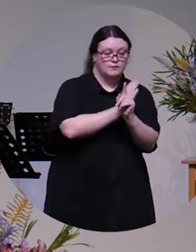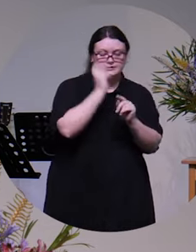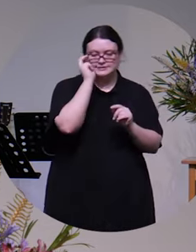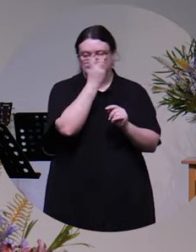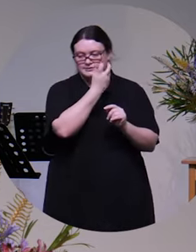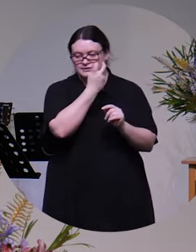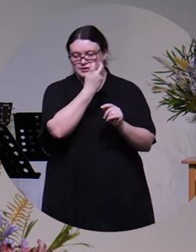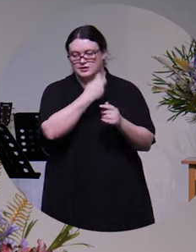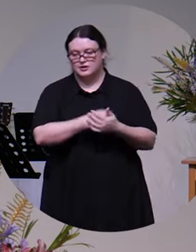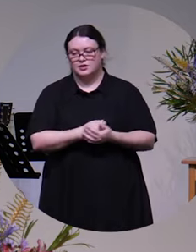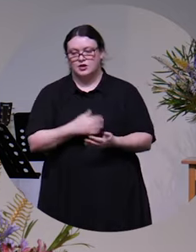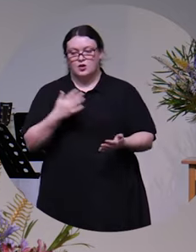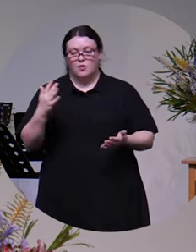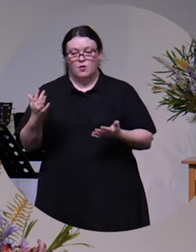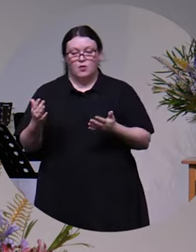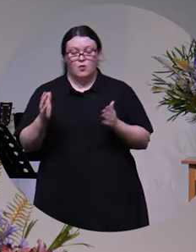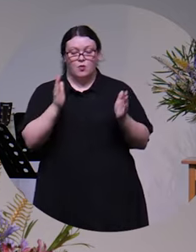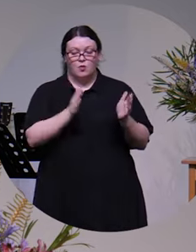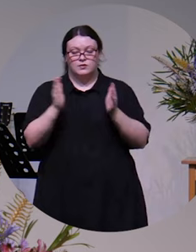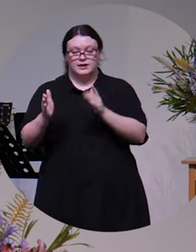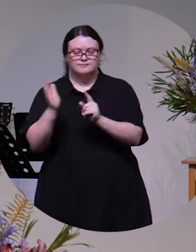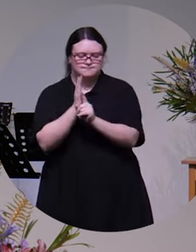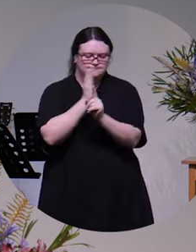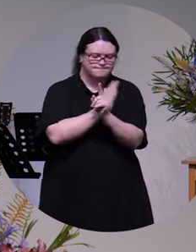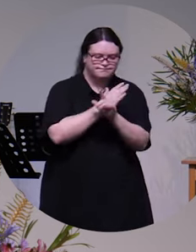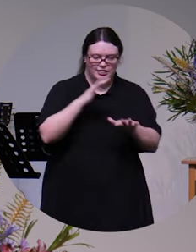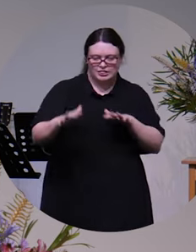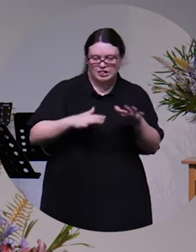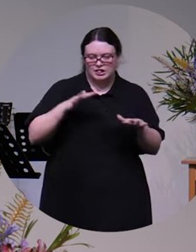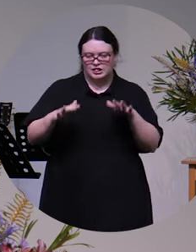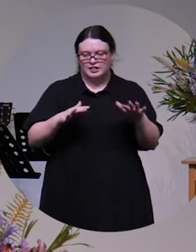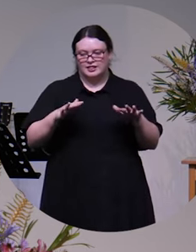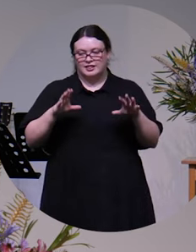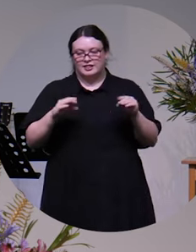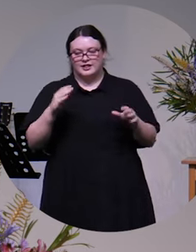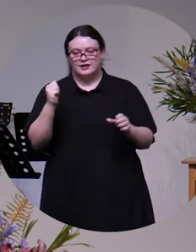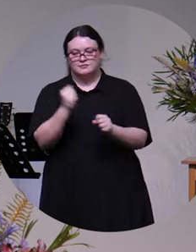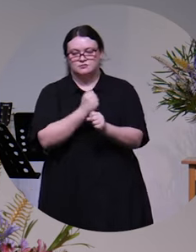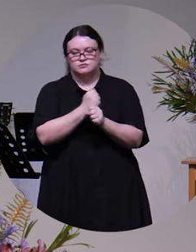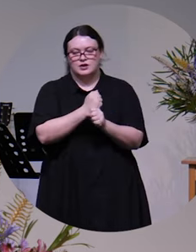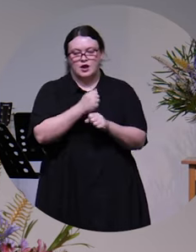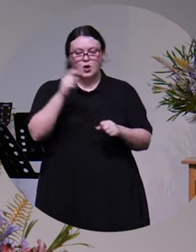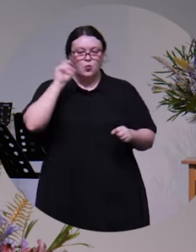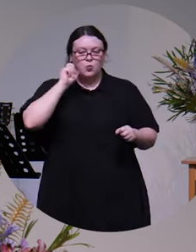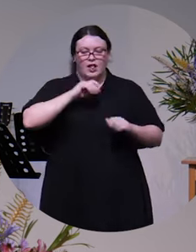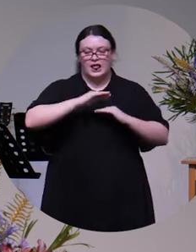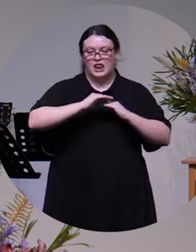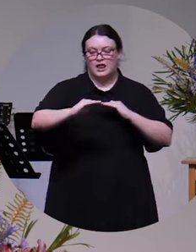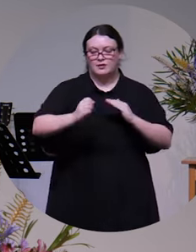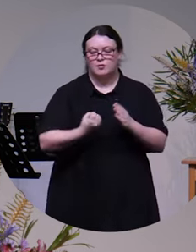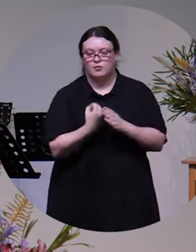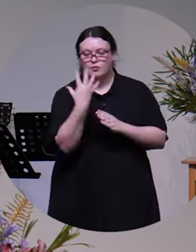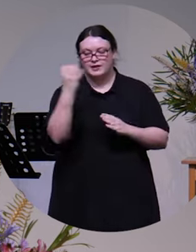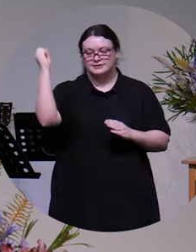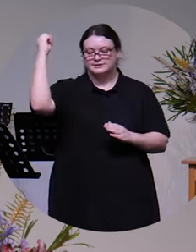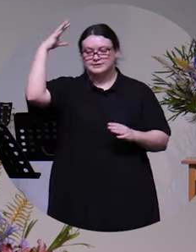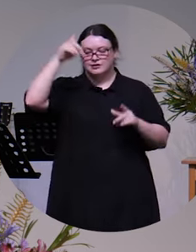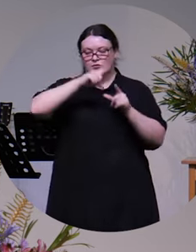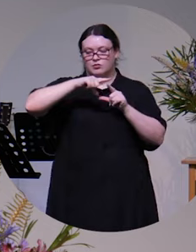the stars, all kinds of fish and insects, birds and animals, before finally making humankind.